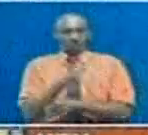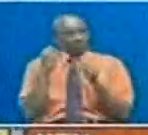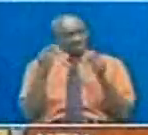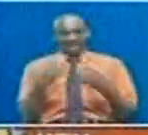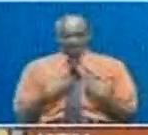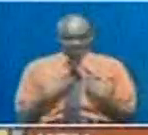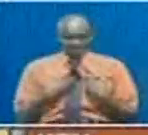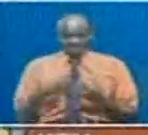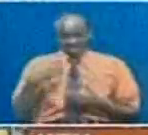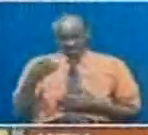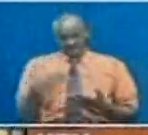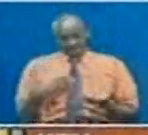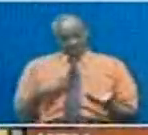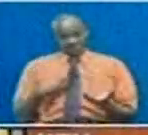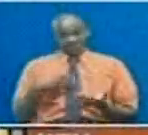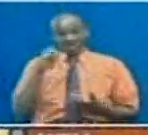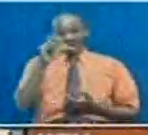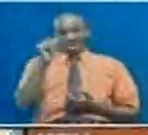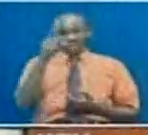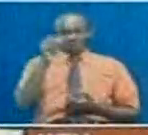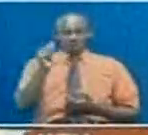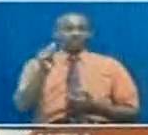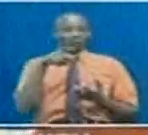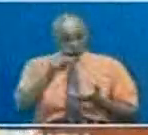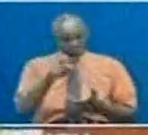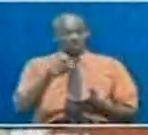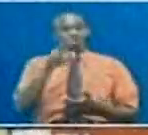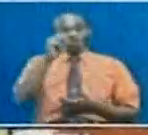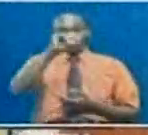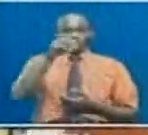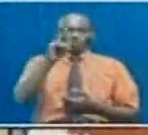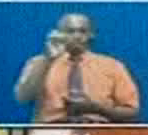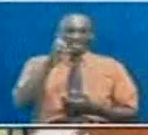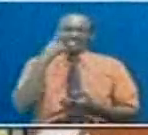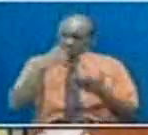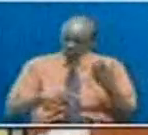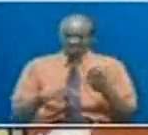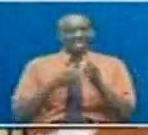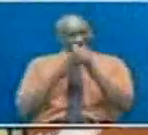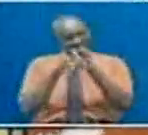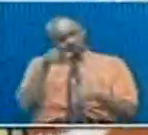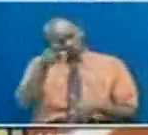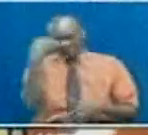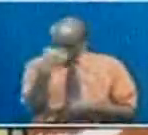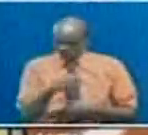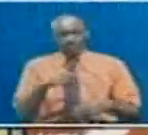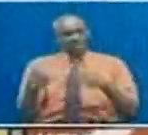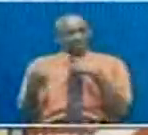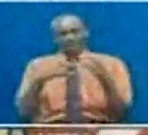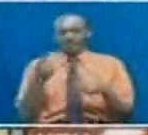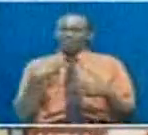Kardinali wa Katoliki John Jue aliwaomba wanasiasa wasitishe mizozano na badala yake kueneza